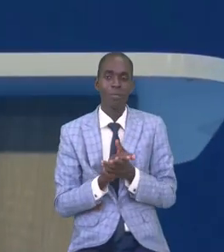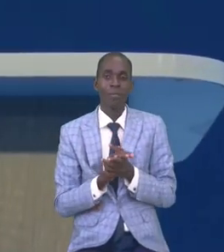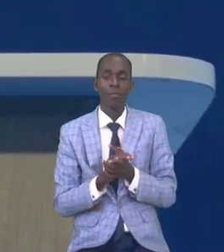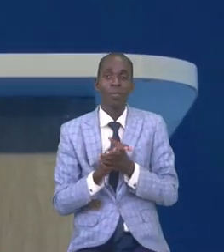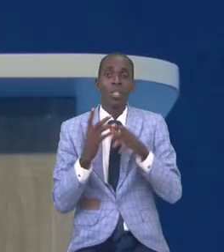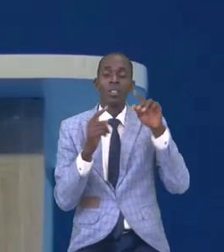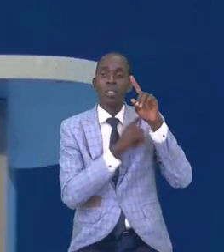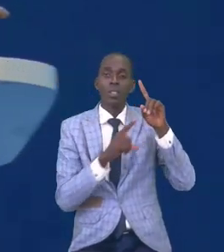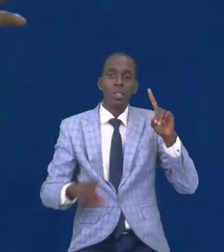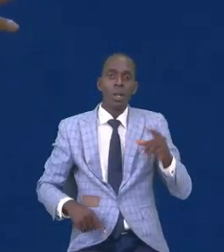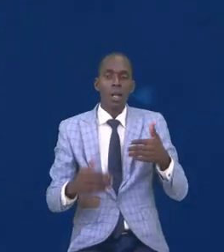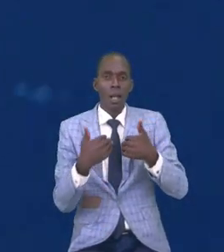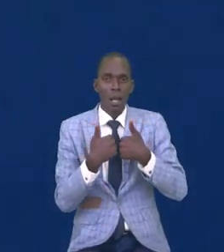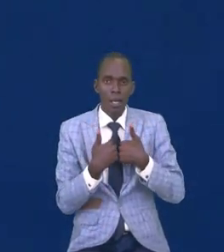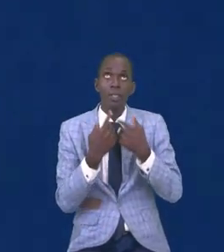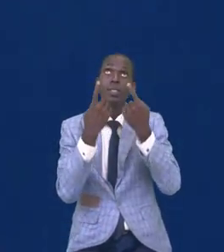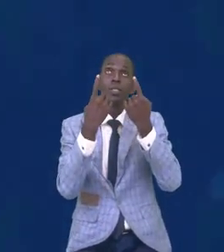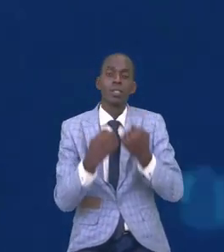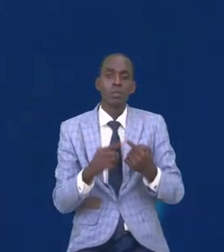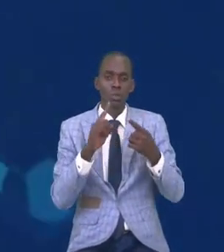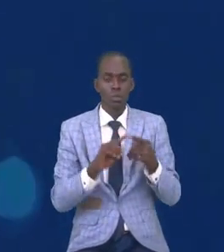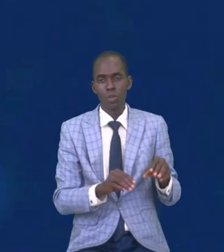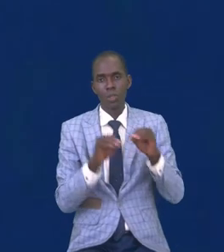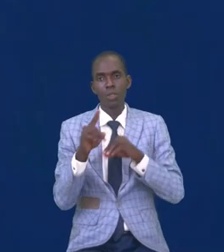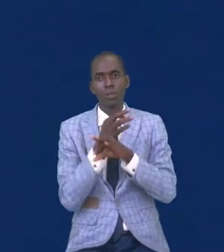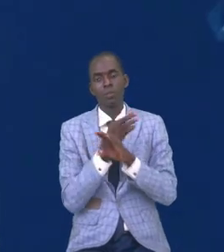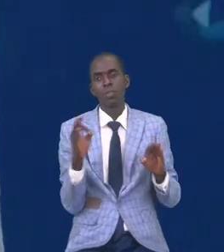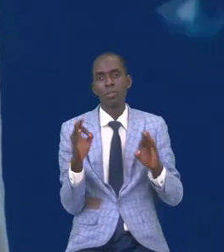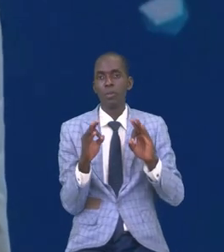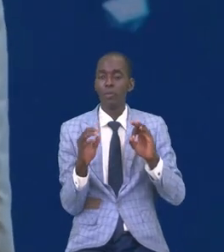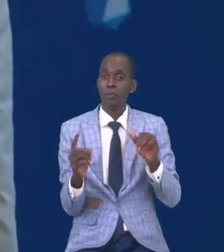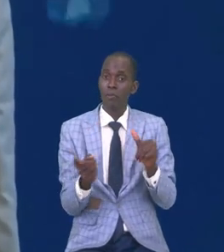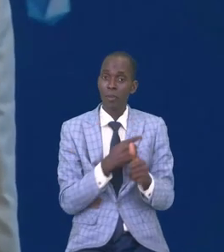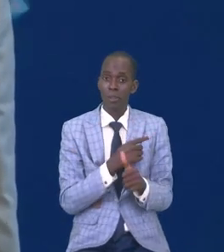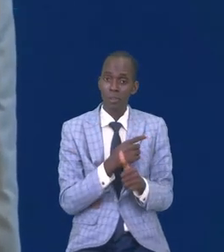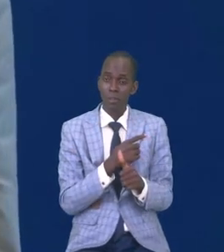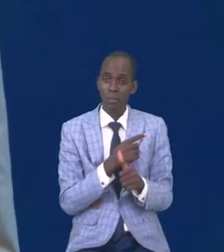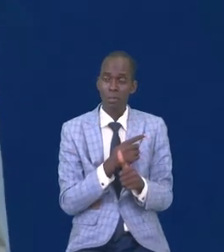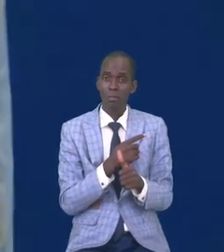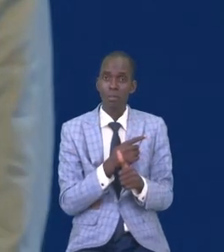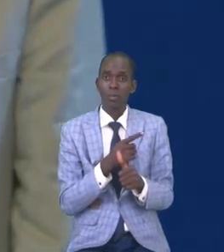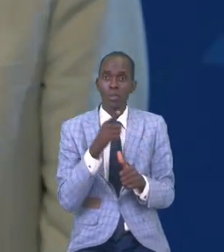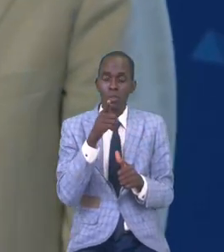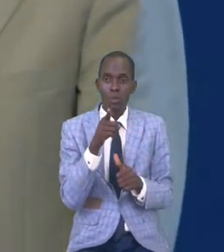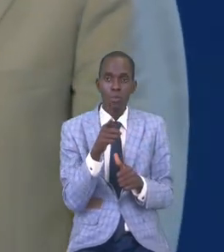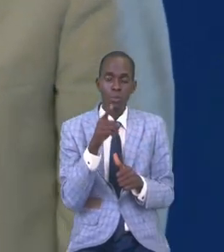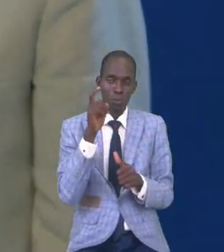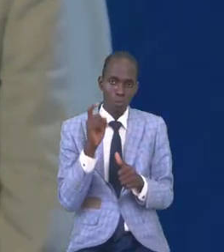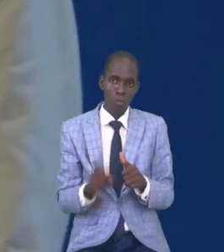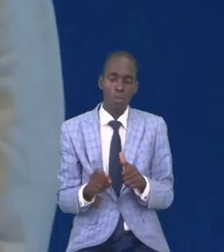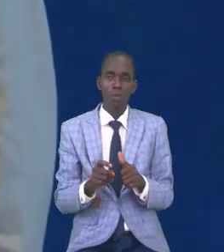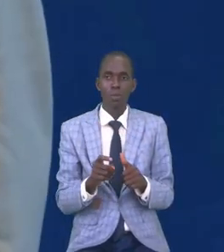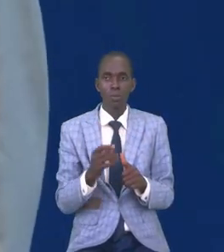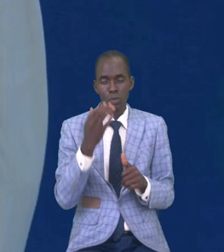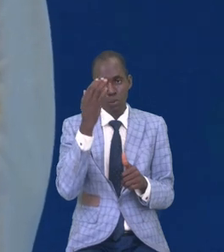Lord has come to set you free. First, from your sin, he'll forgive you. He'll write